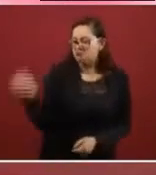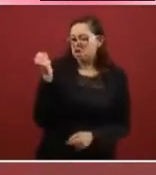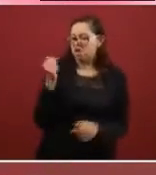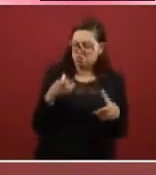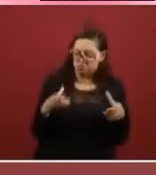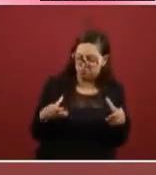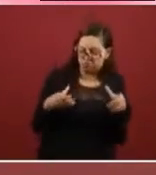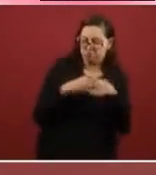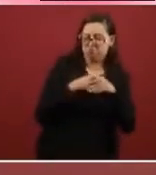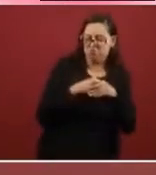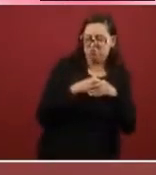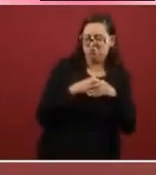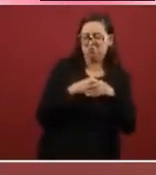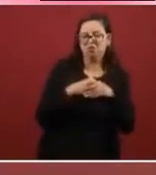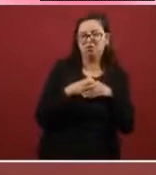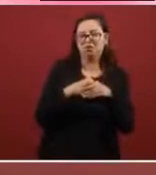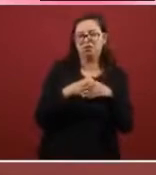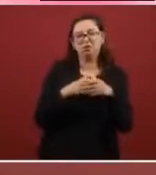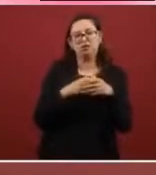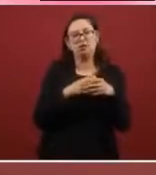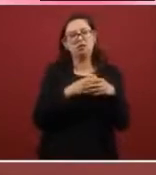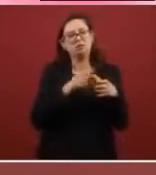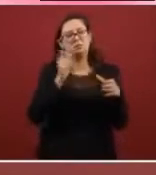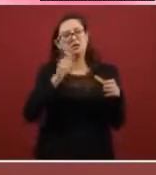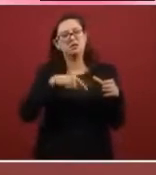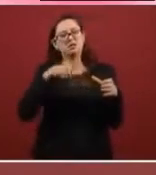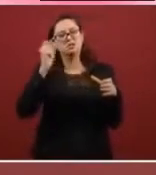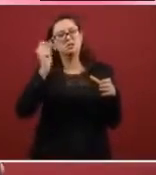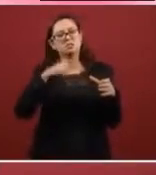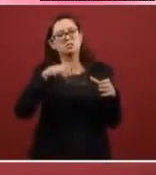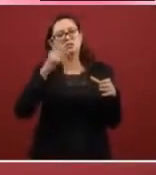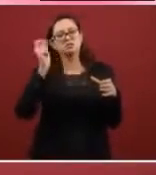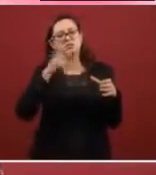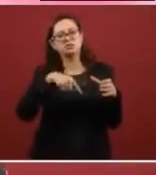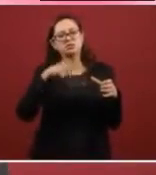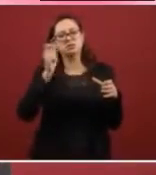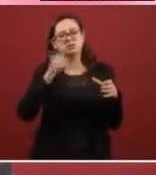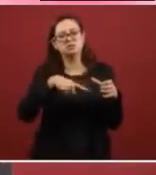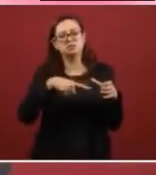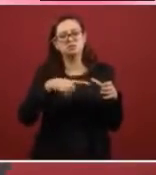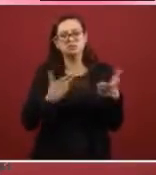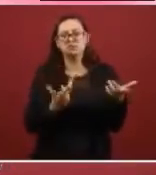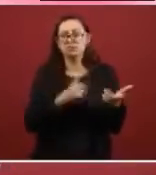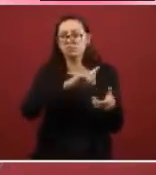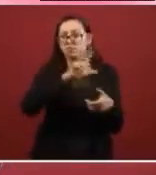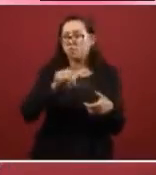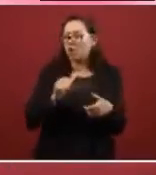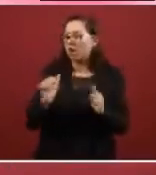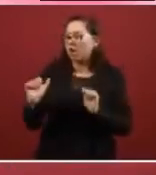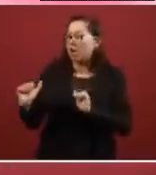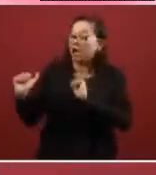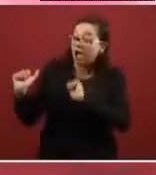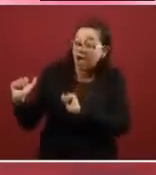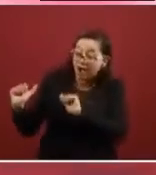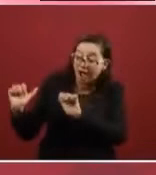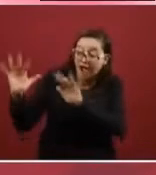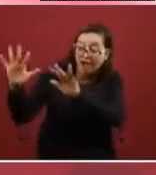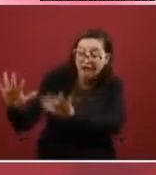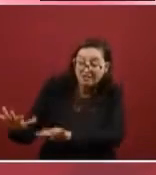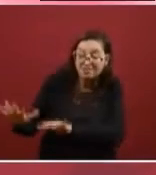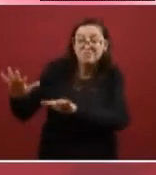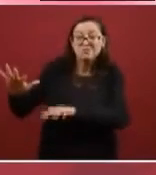experts. Pues siempre, but they always, cuando hay una asamblea, when there's an assembly, ¿qué es el